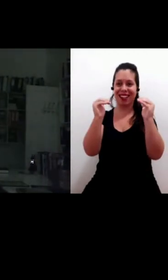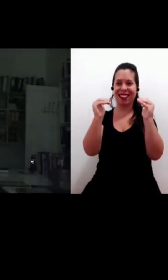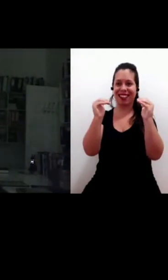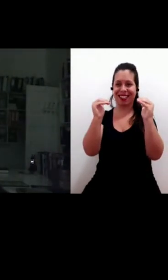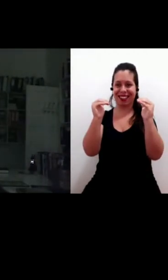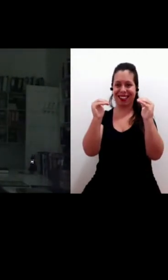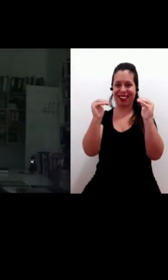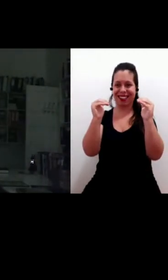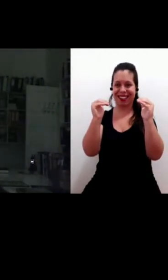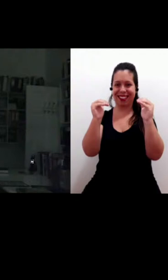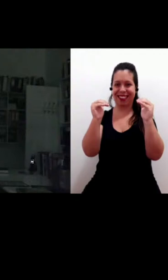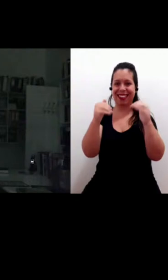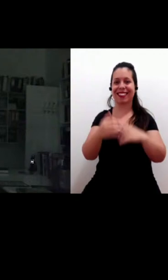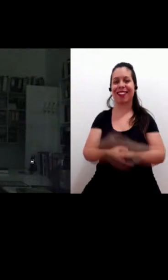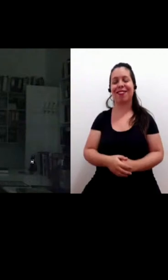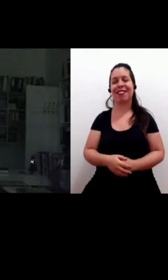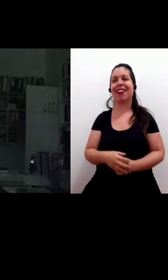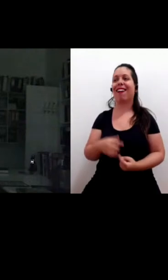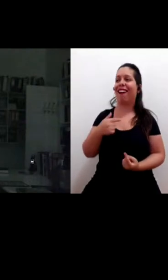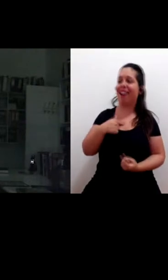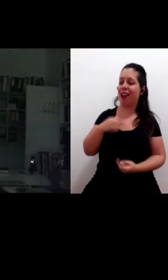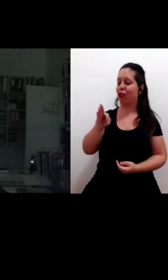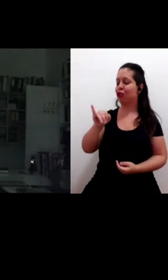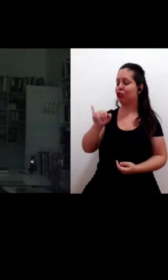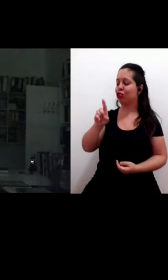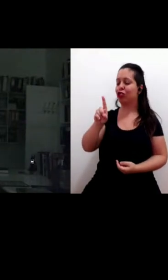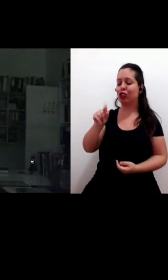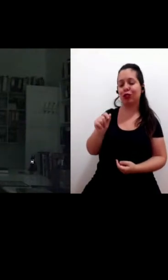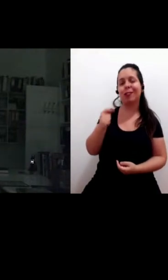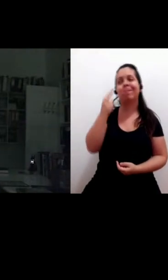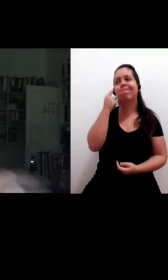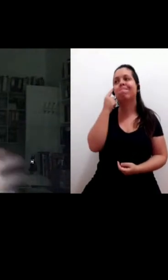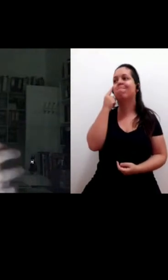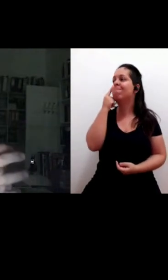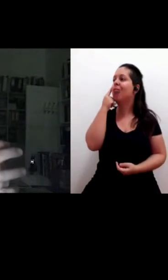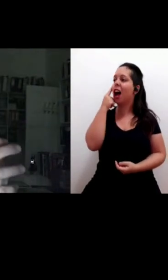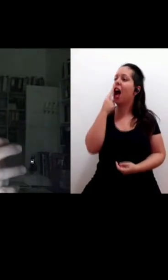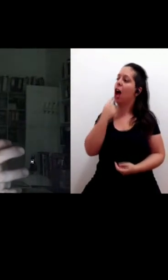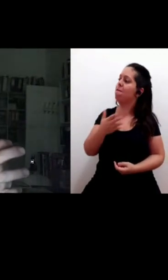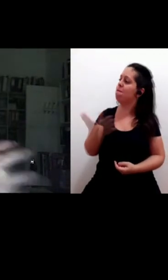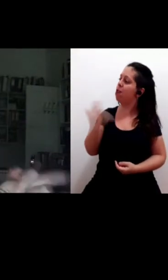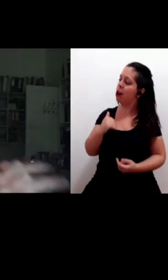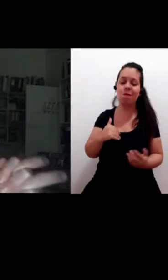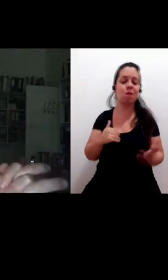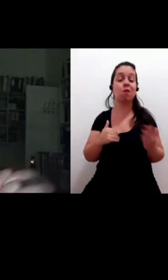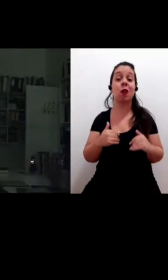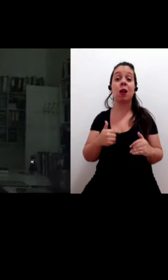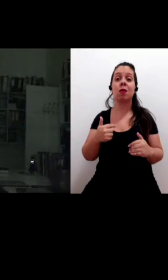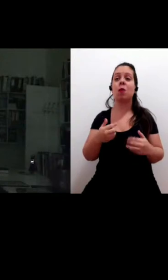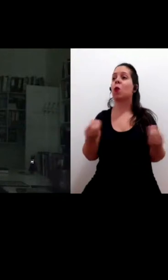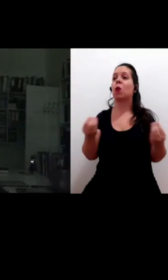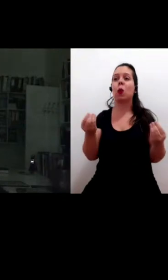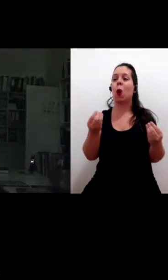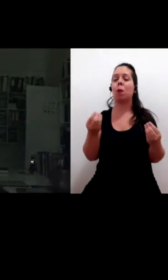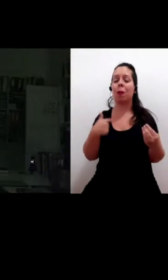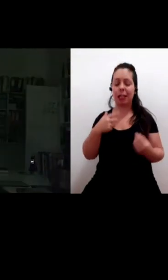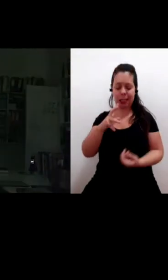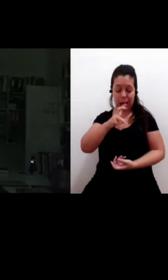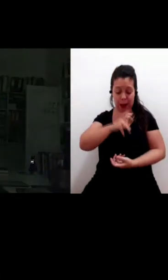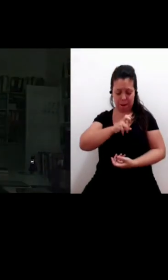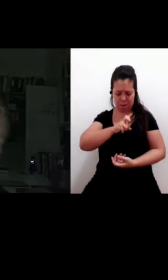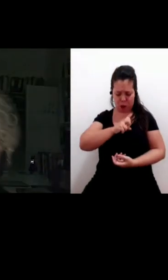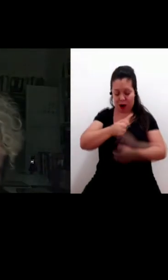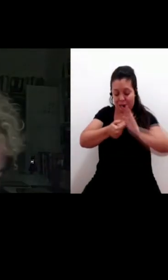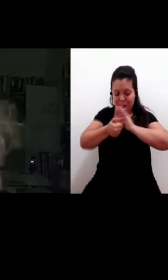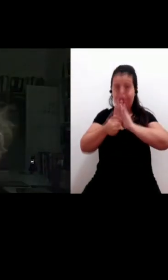Tilda and I decided to try and do some things that showed that passion for cinema. And so here in Scotland, we